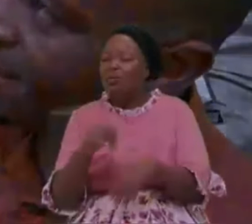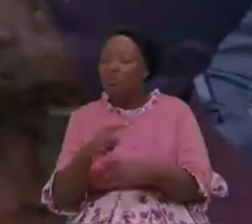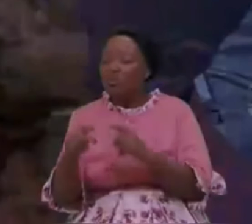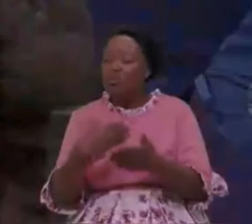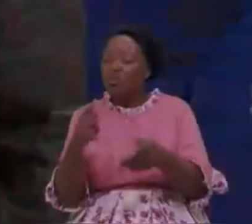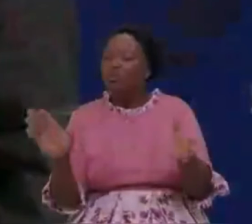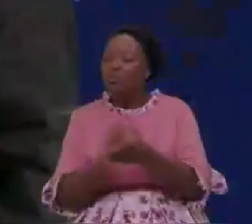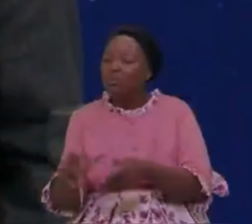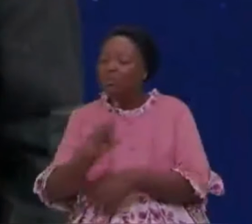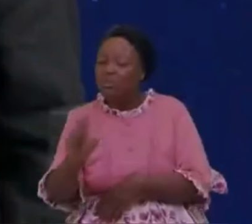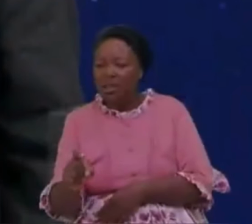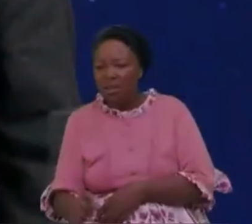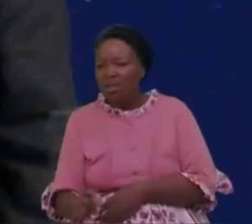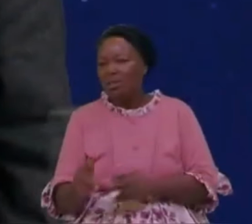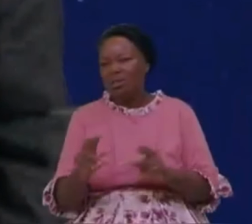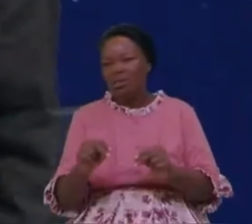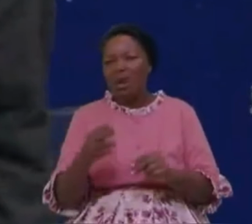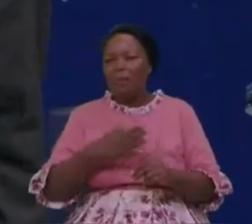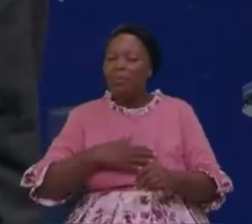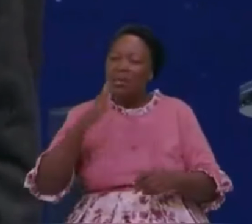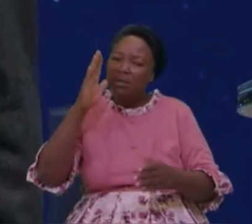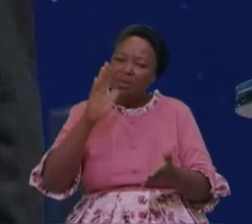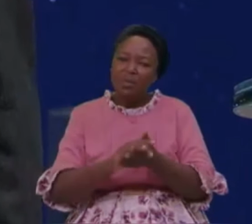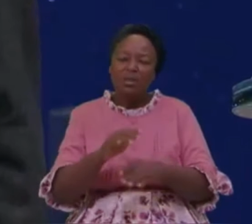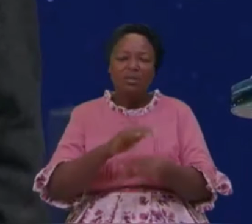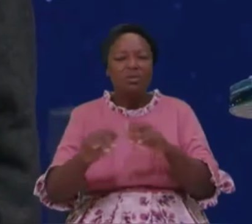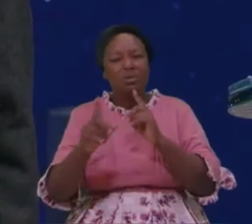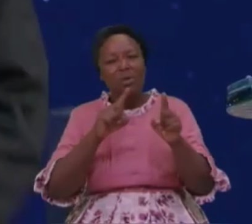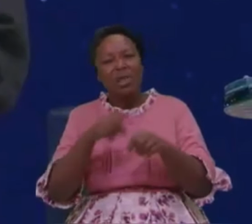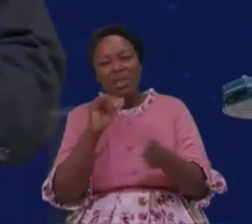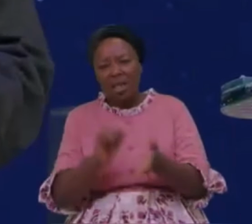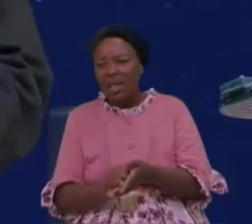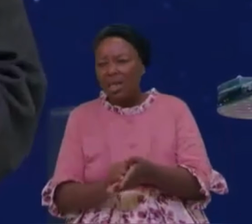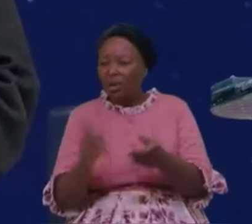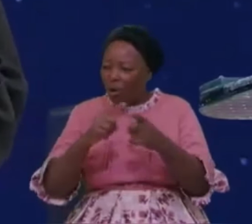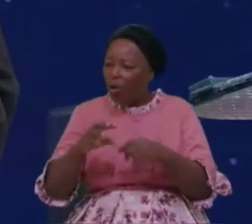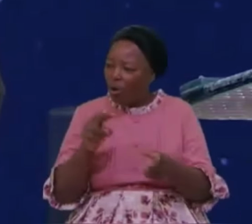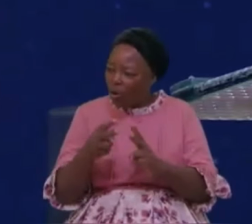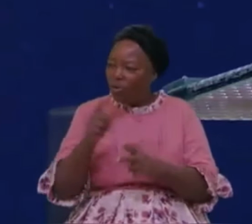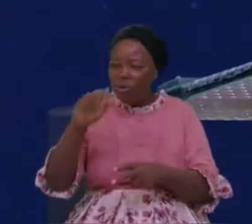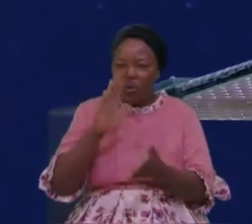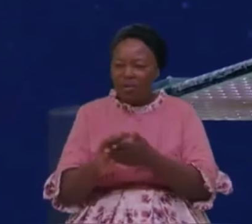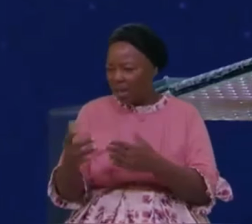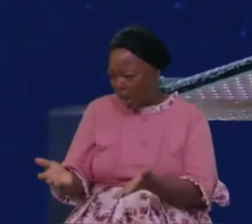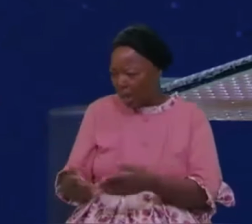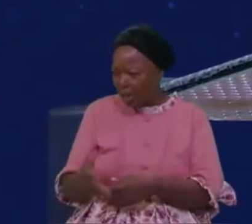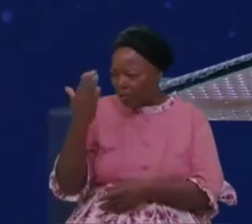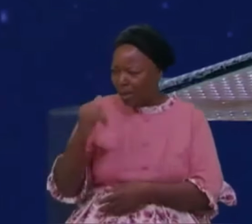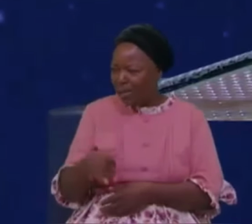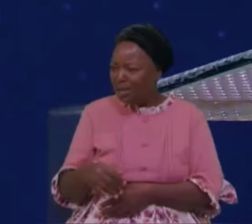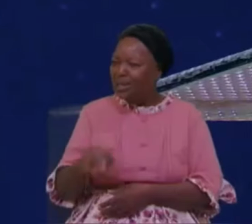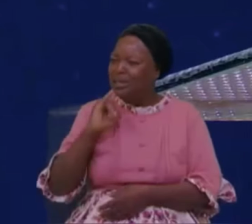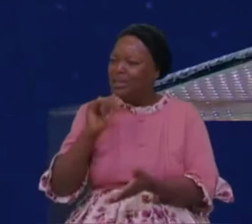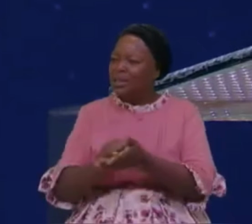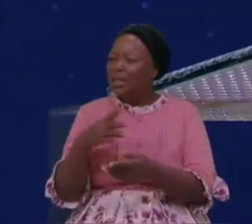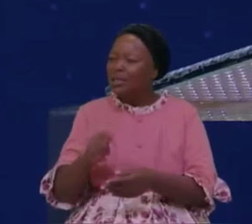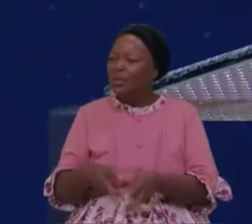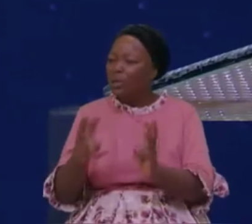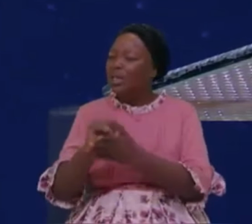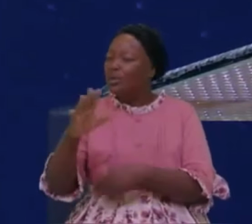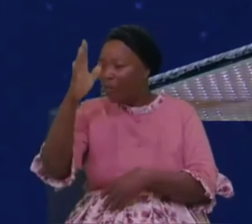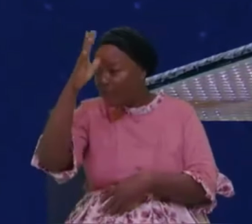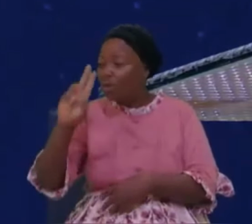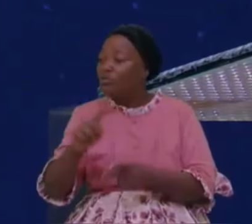Is that the way your father was eating? He prefers to eat with his son. And then, you know, even when I